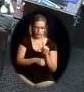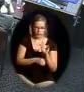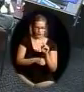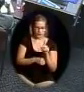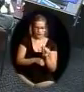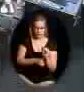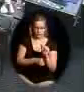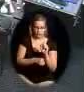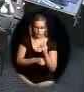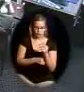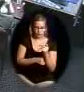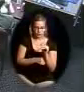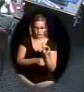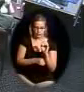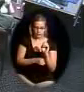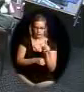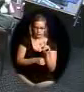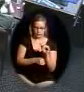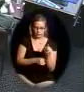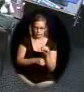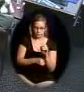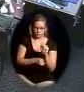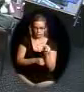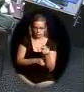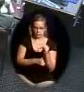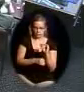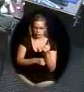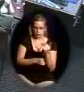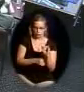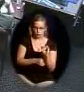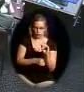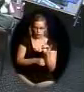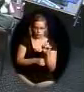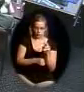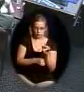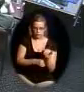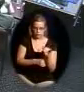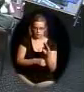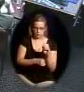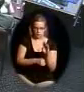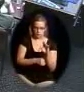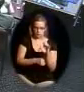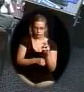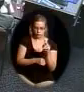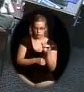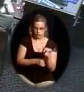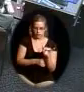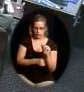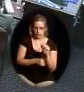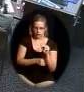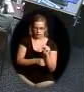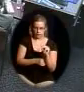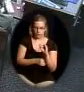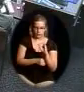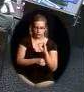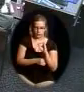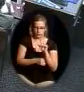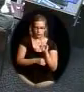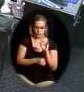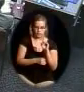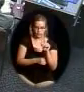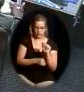Shirley Hoffman, Elizabeth Jacobs, Joy Kearney, Bob Kearney, Ann Kleinfeld, Jean Ann Larimer, Linda